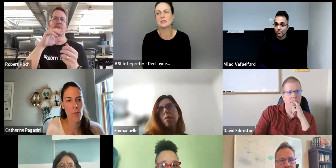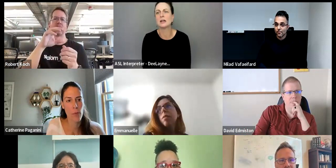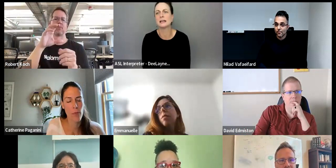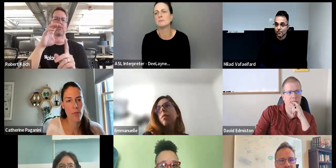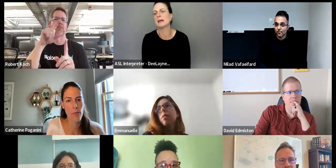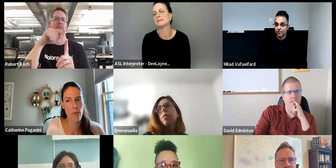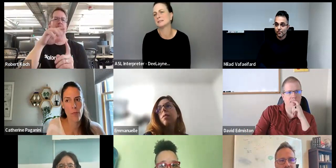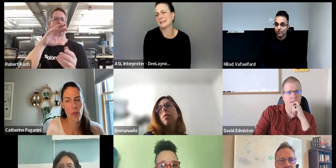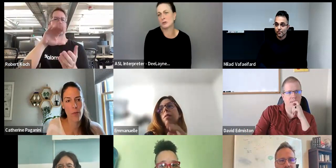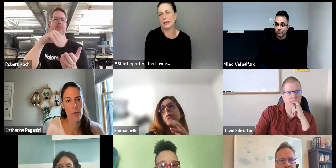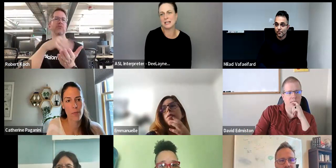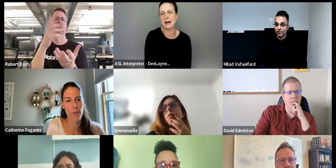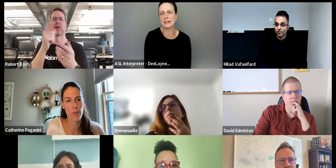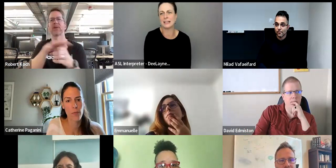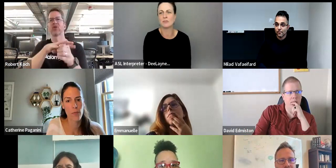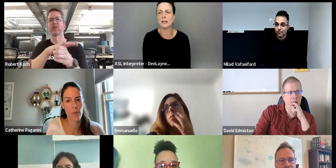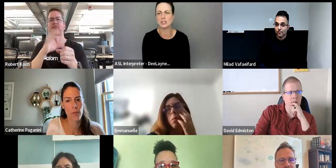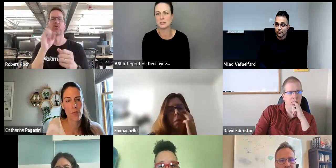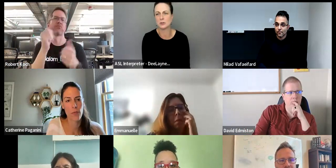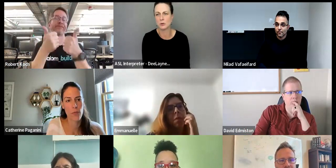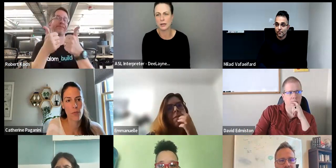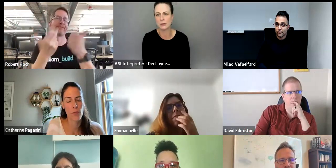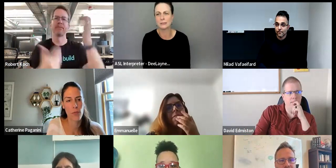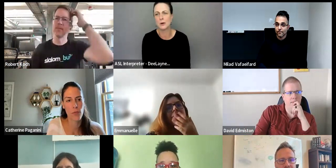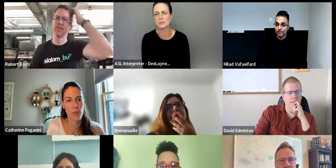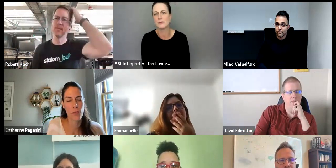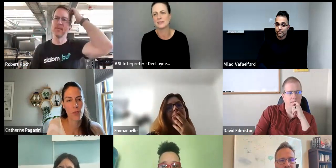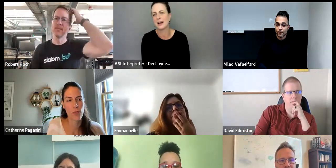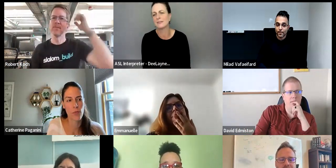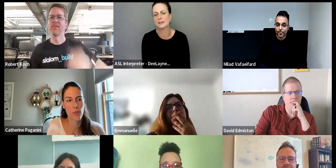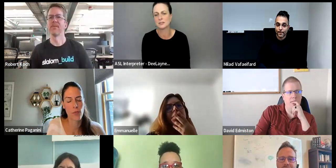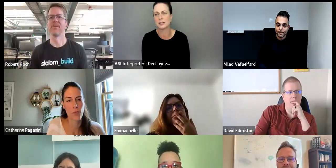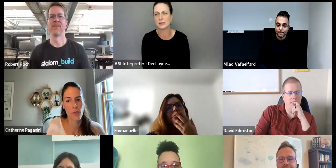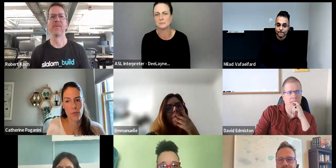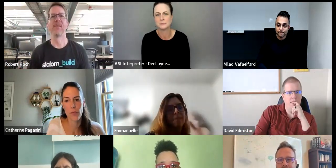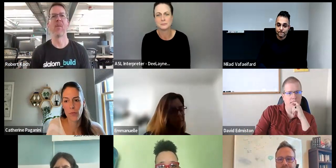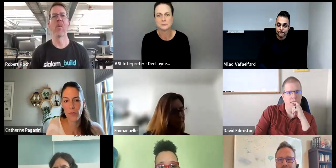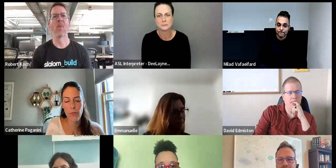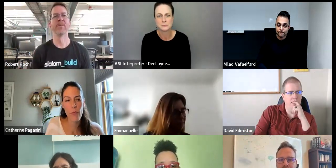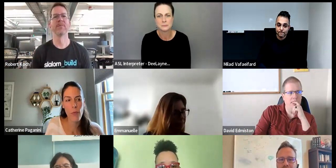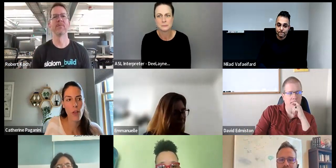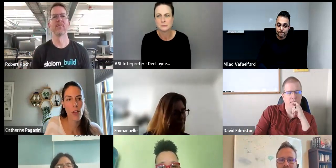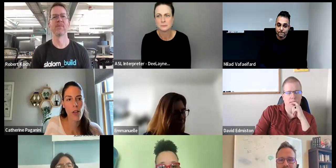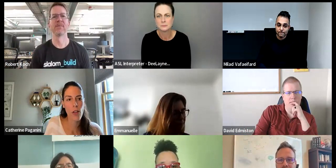I think it's great to have like information central there, you know. So yeah, I think that's a good idea.